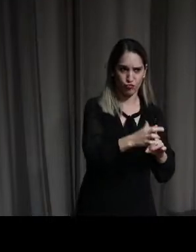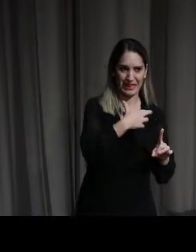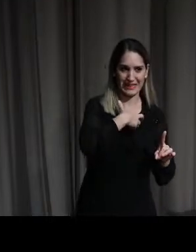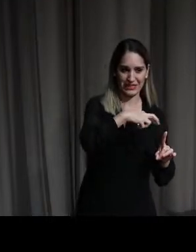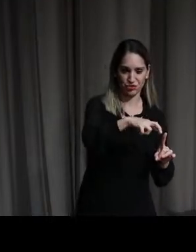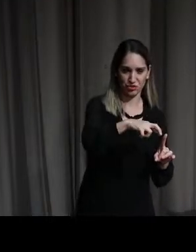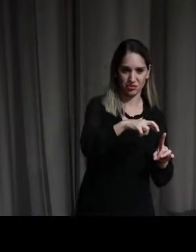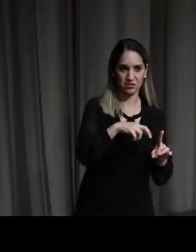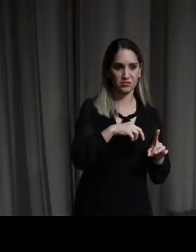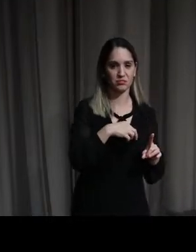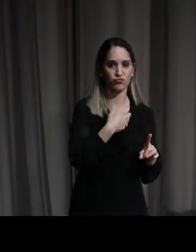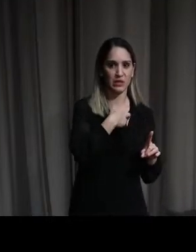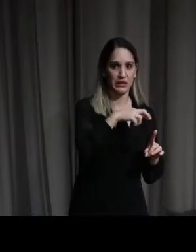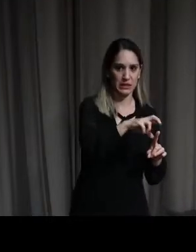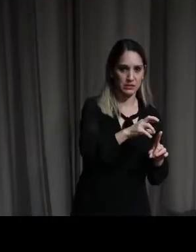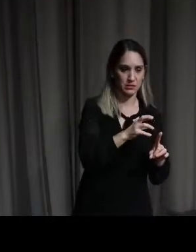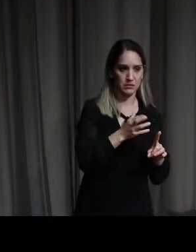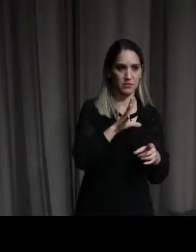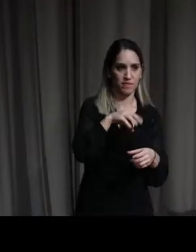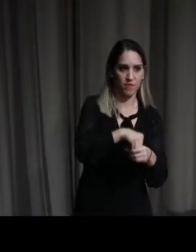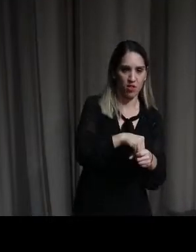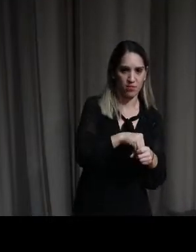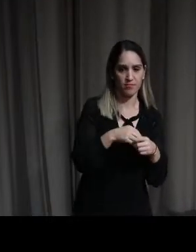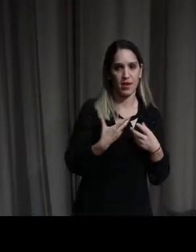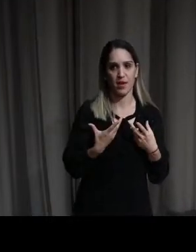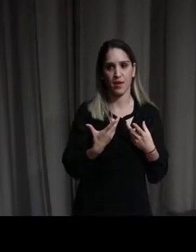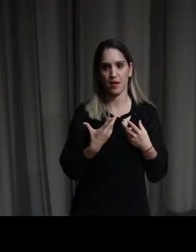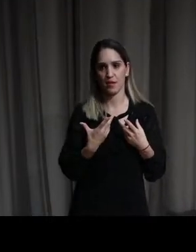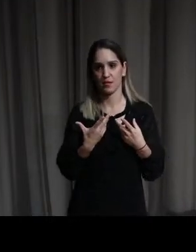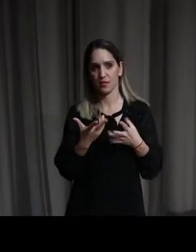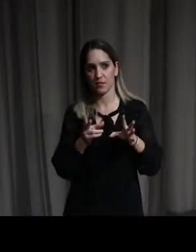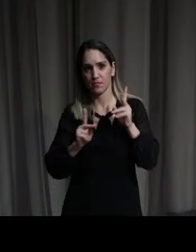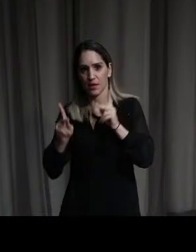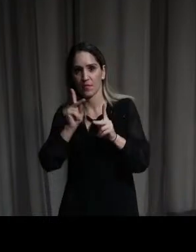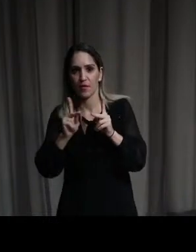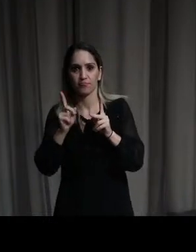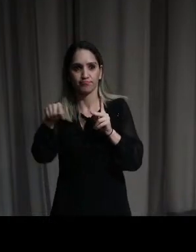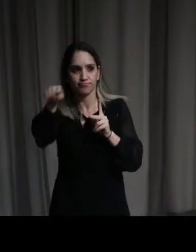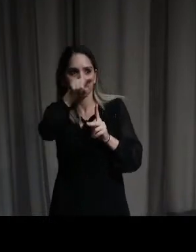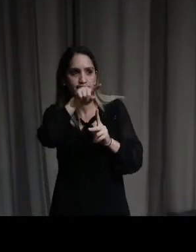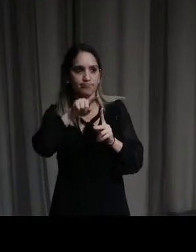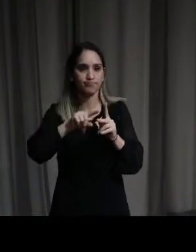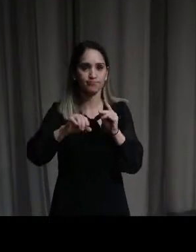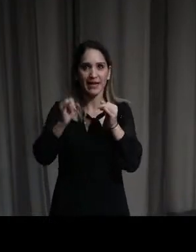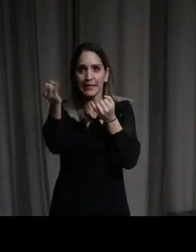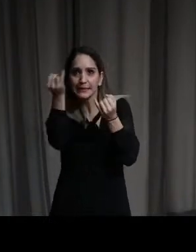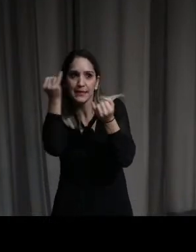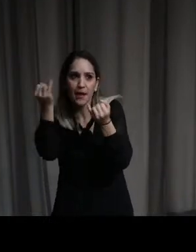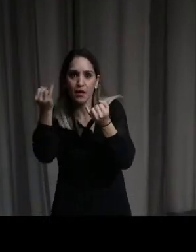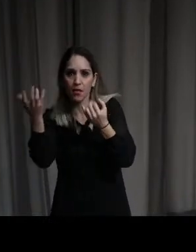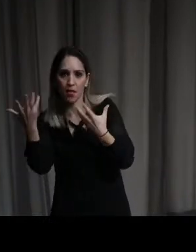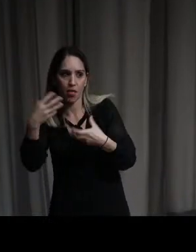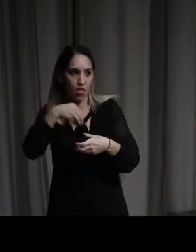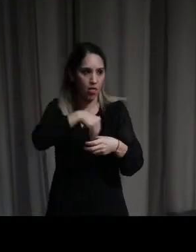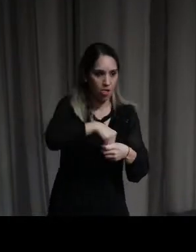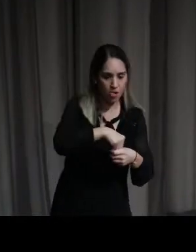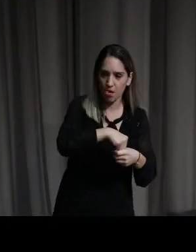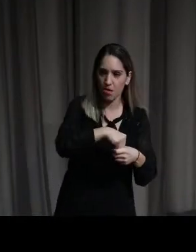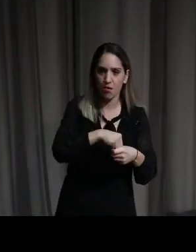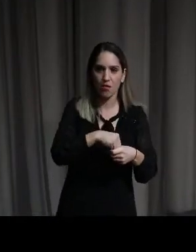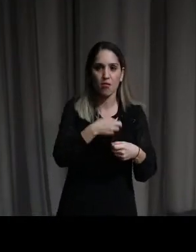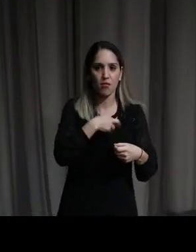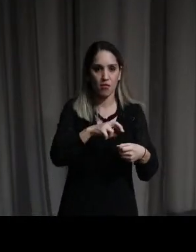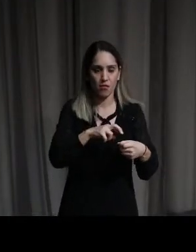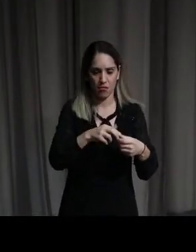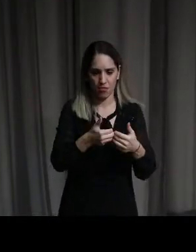religious participation, thought, intellectual thought, and that in a